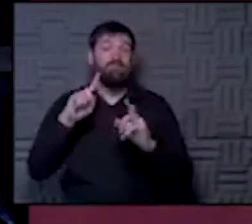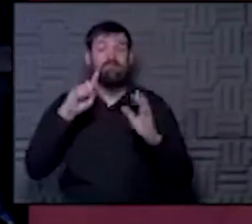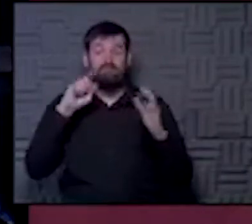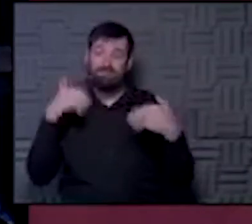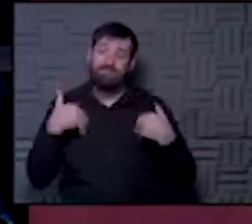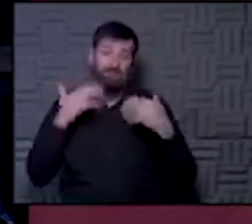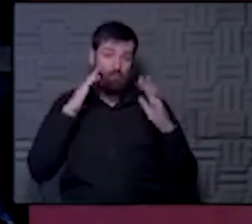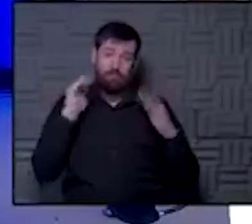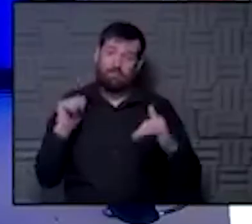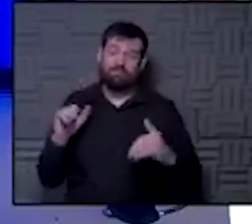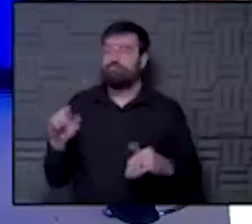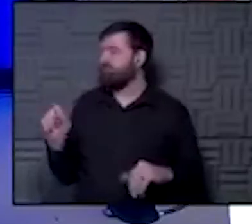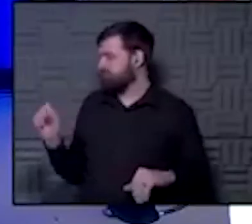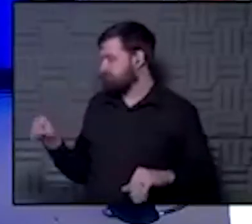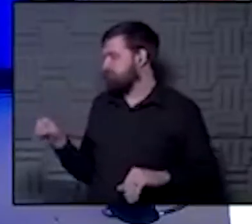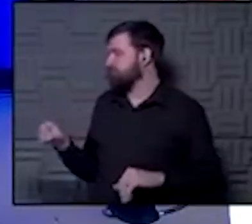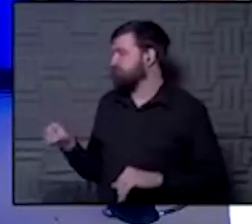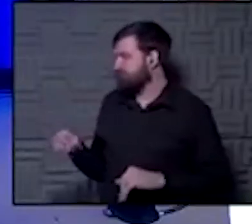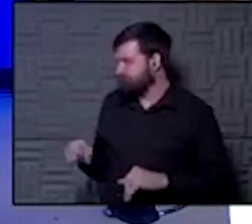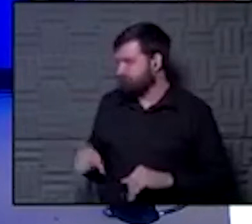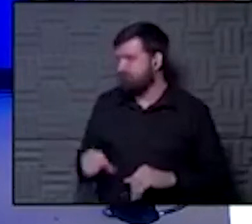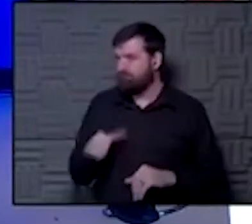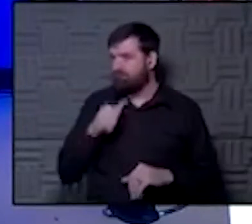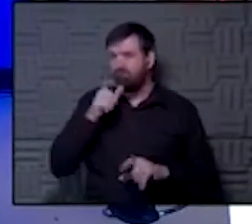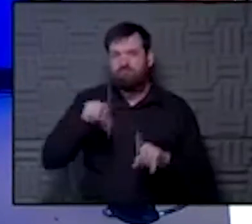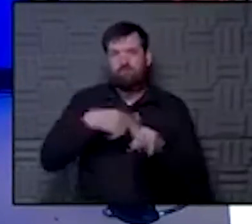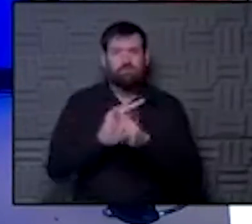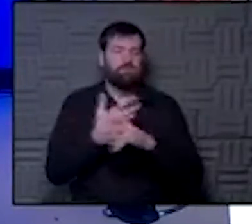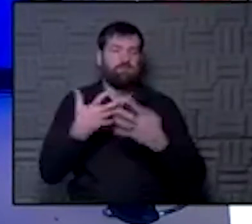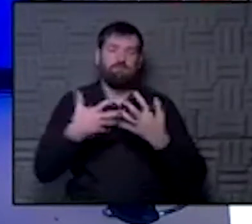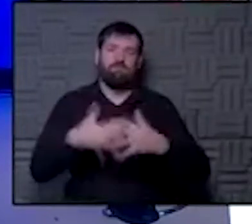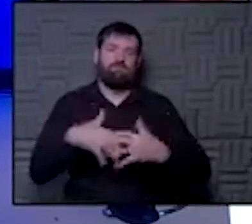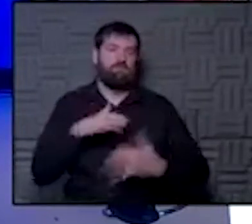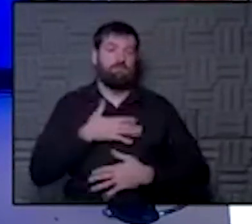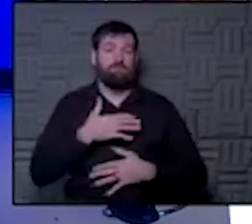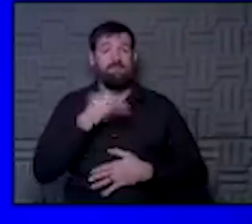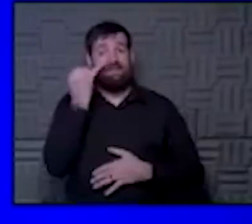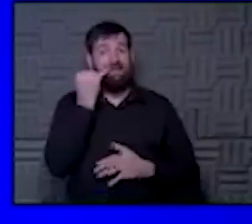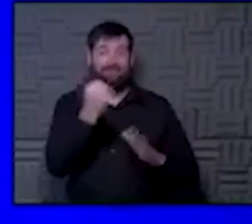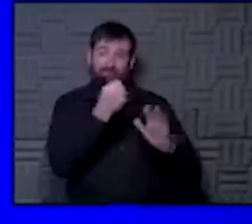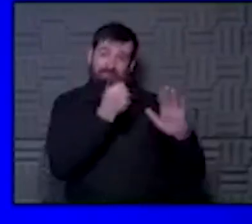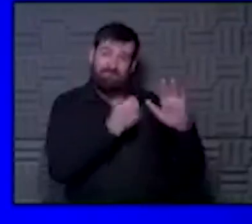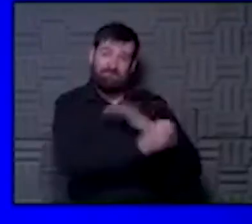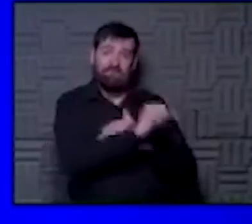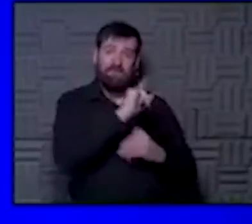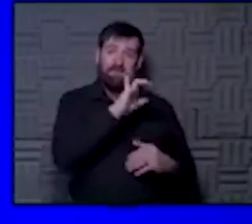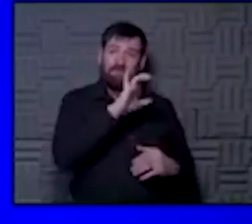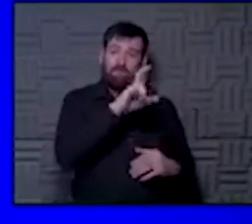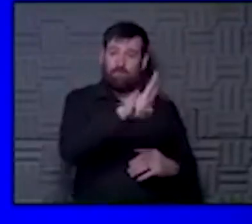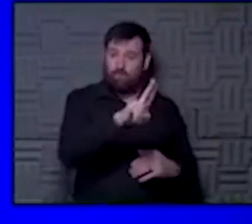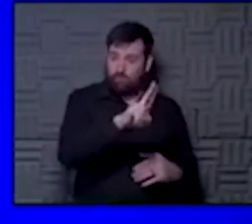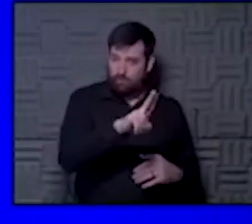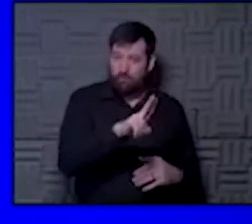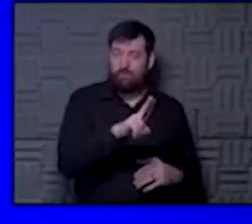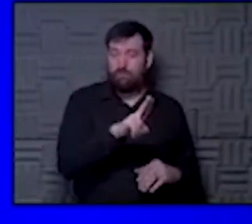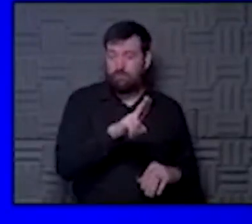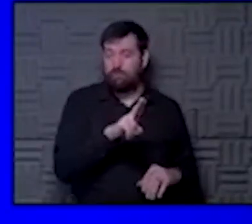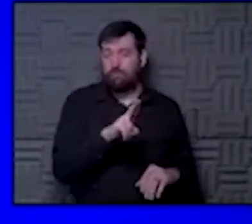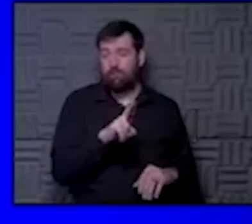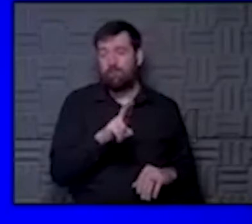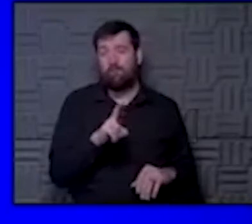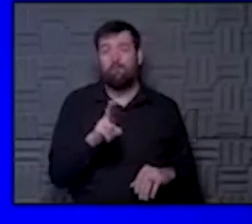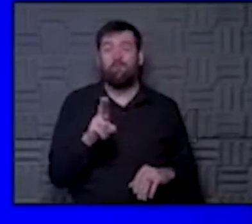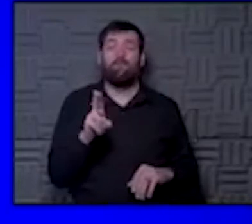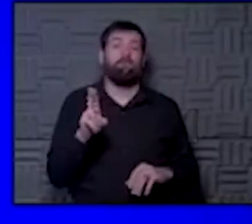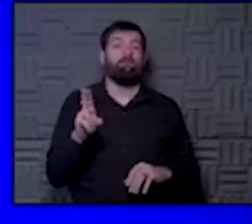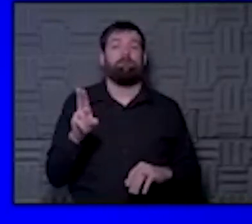have to focus on that. Yeah, and I think even much more than the ventilator, if you go to the ICU, if you are critically ill and go to the ICU, you have